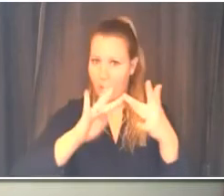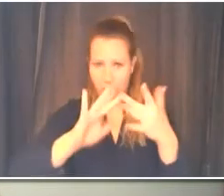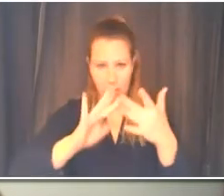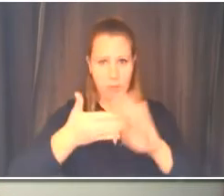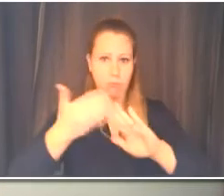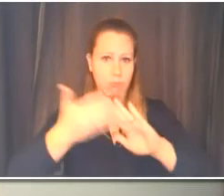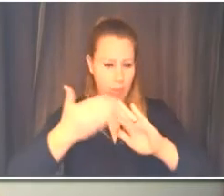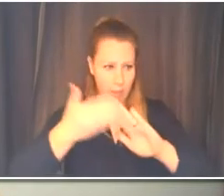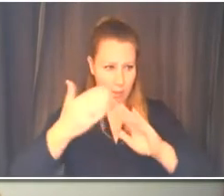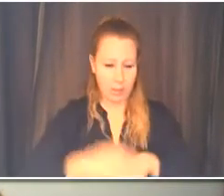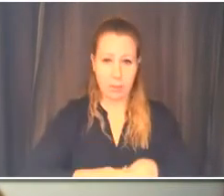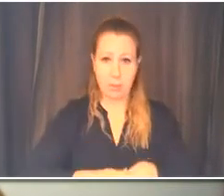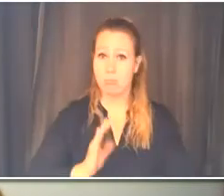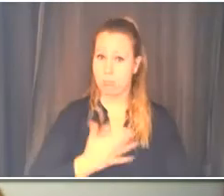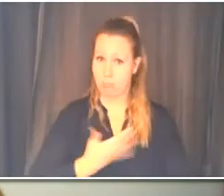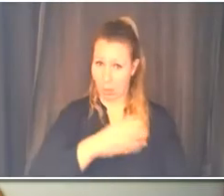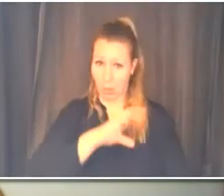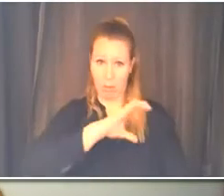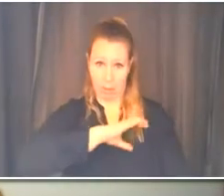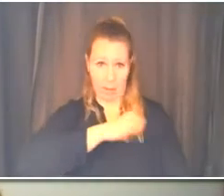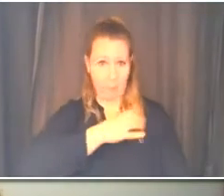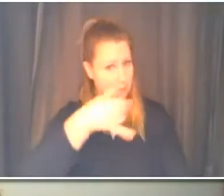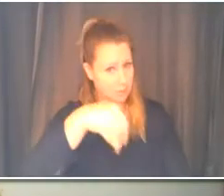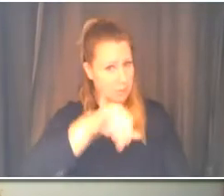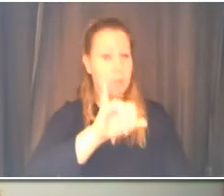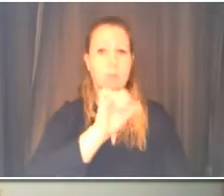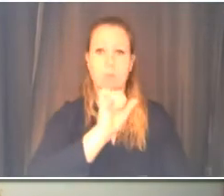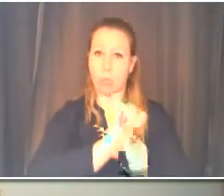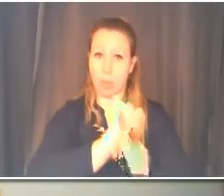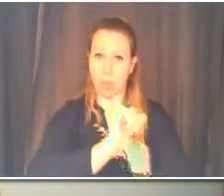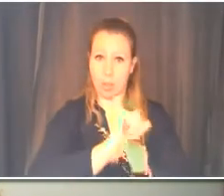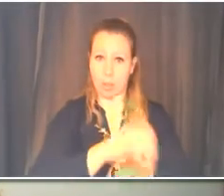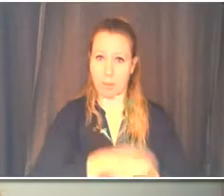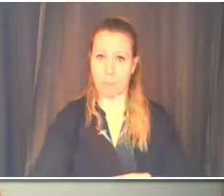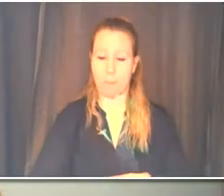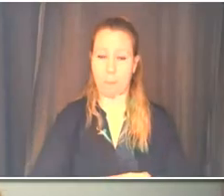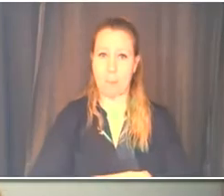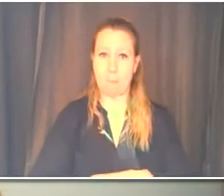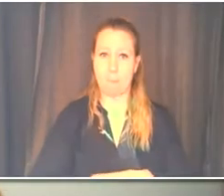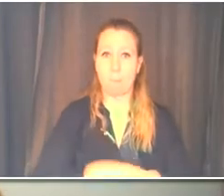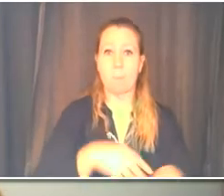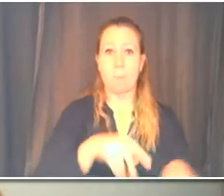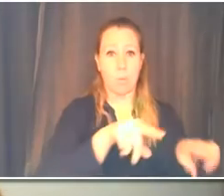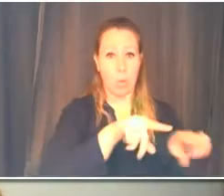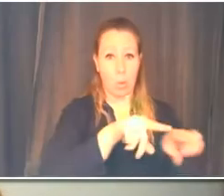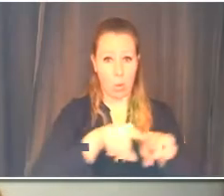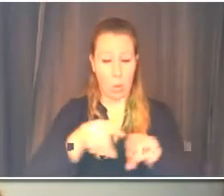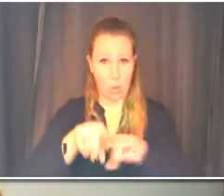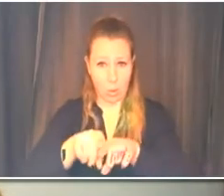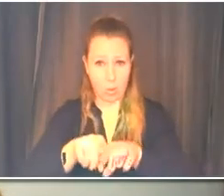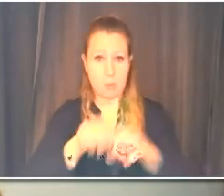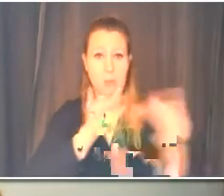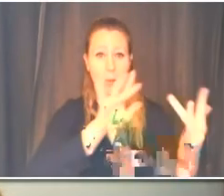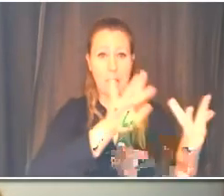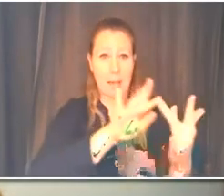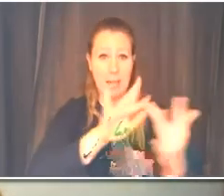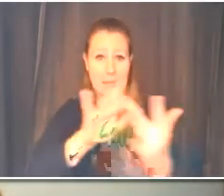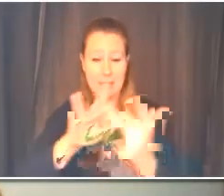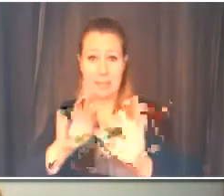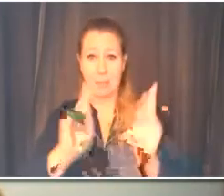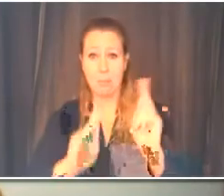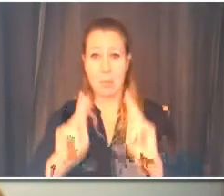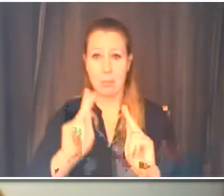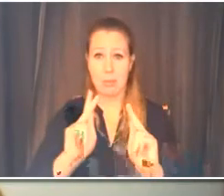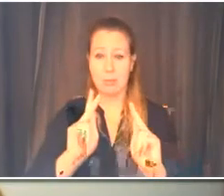um for quite a long time now and we usually check in with those victims twice a month you know two to three times a month